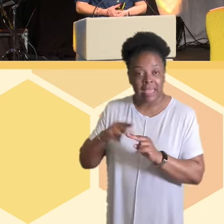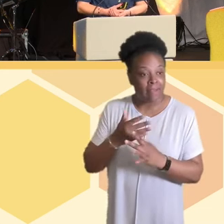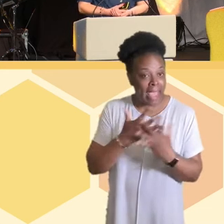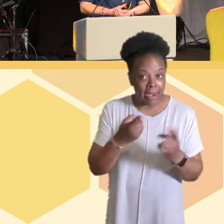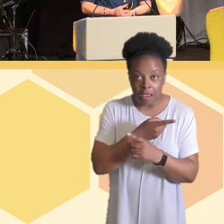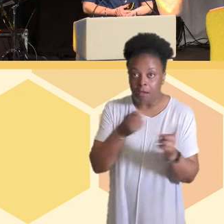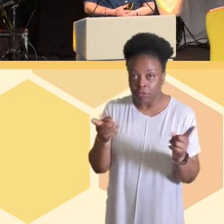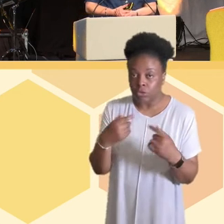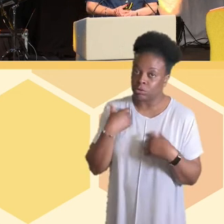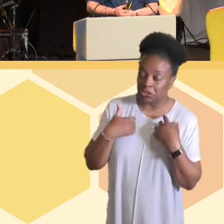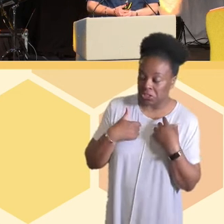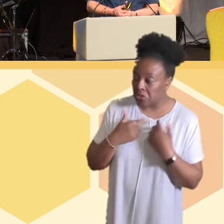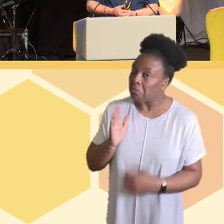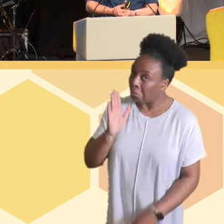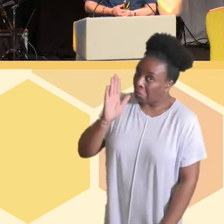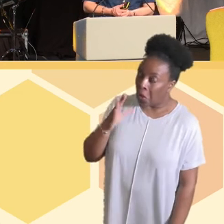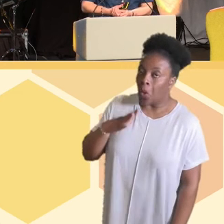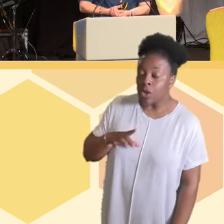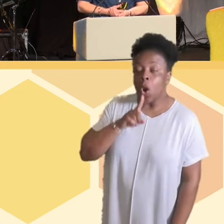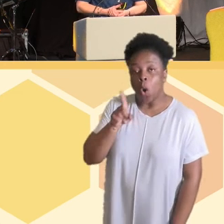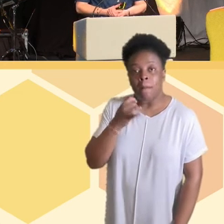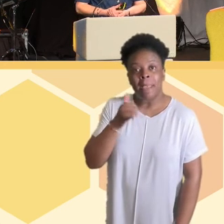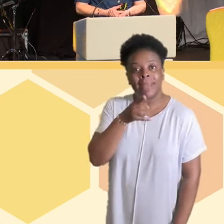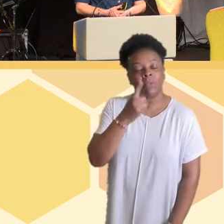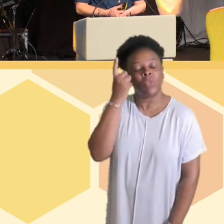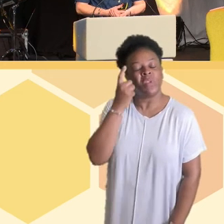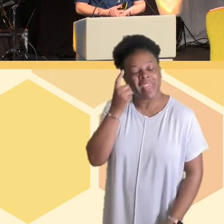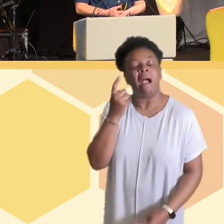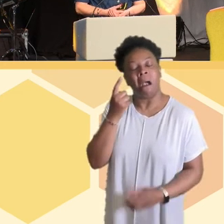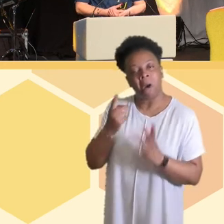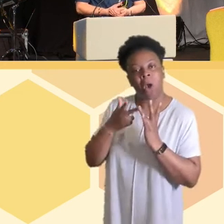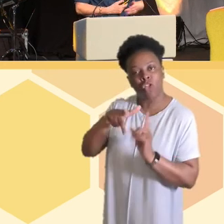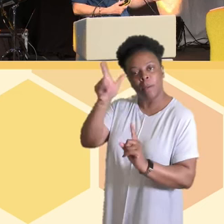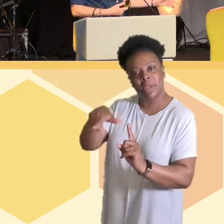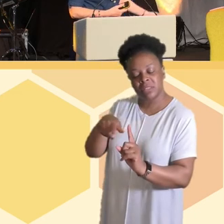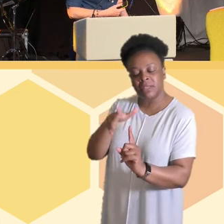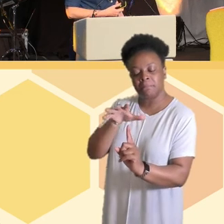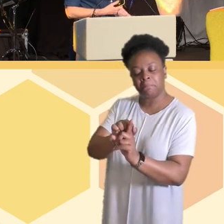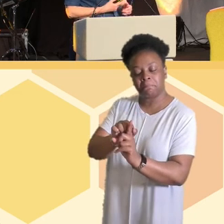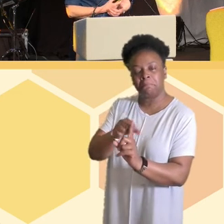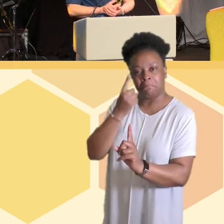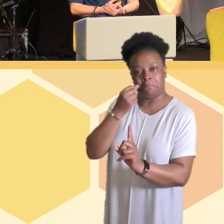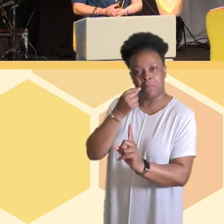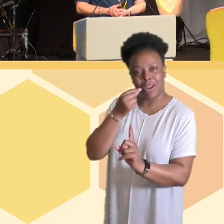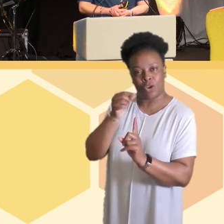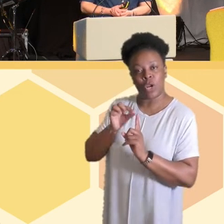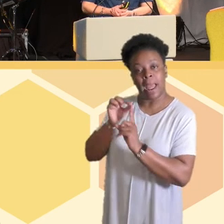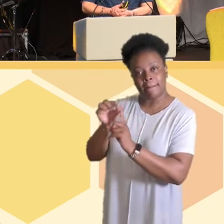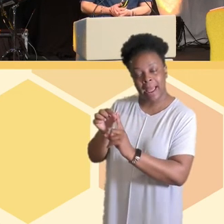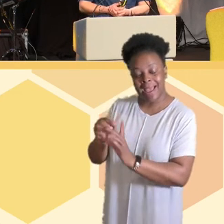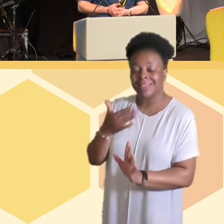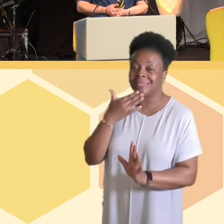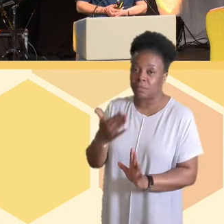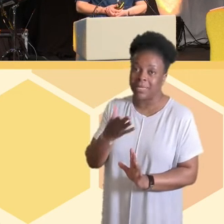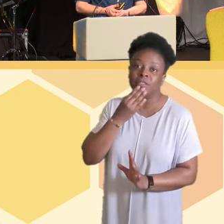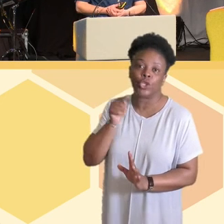roles or know someone who would be good to serve in this way, please speak to me, Lynn, or John, or get in touch using the